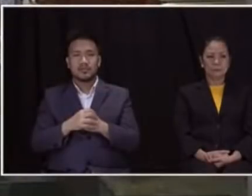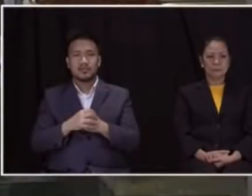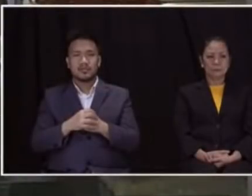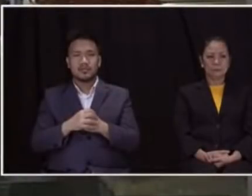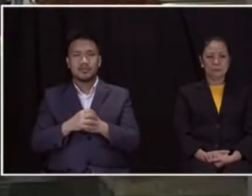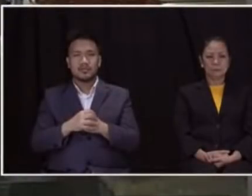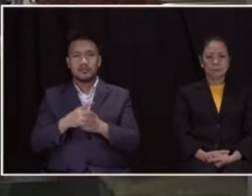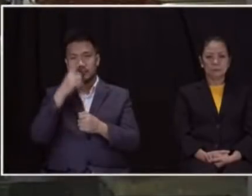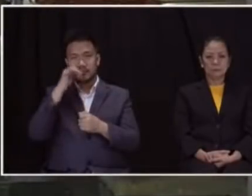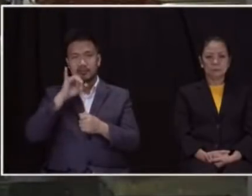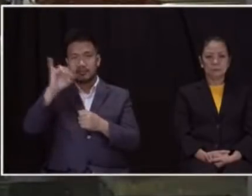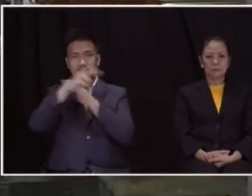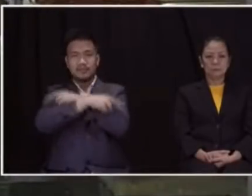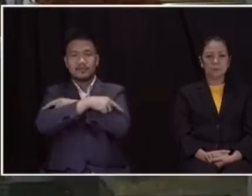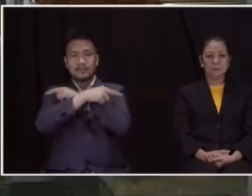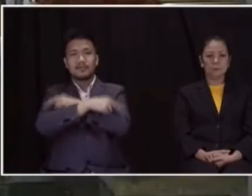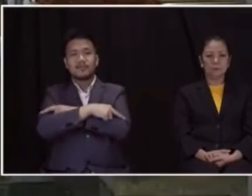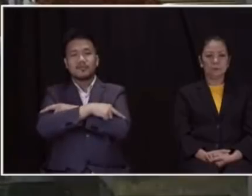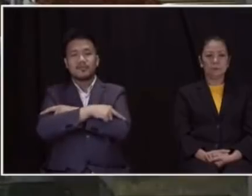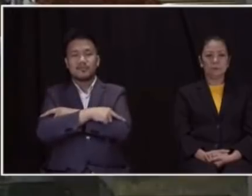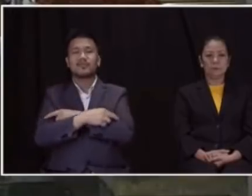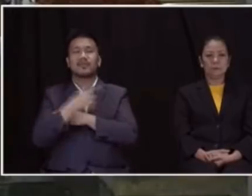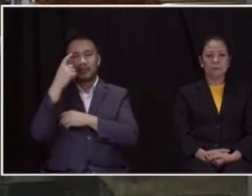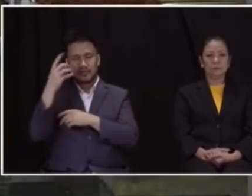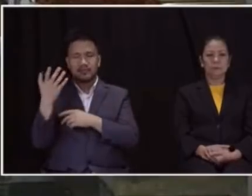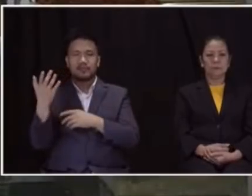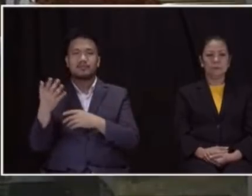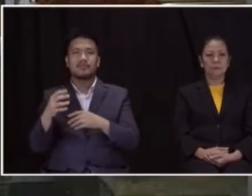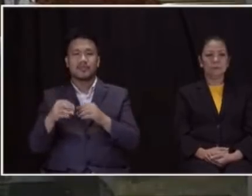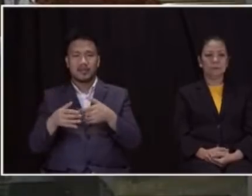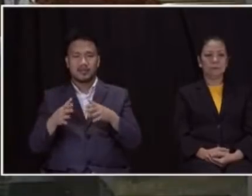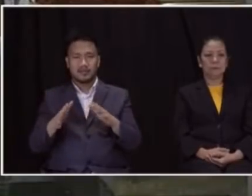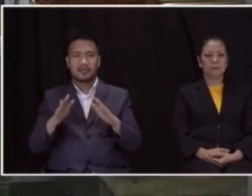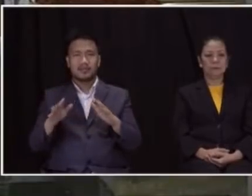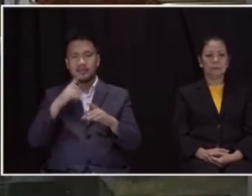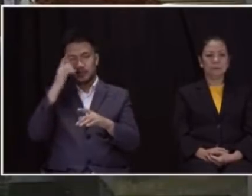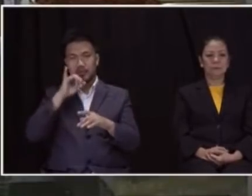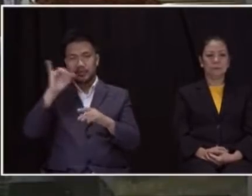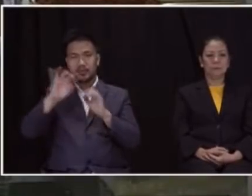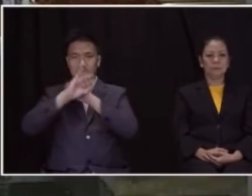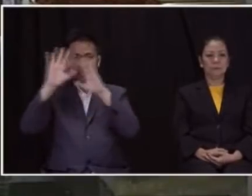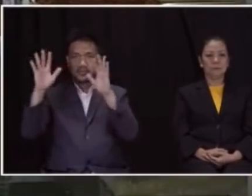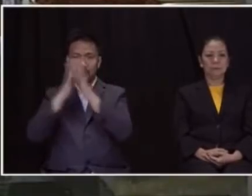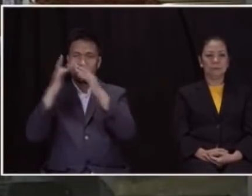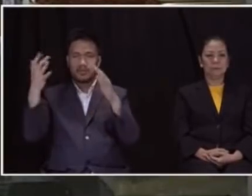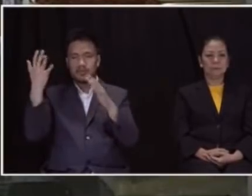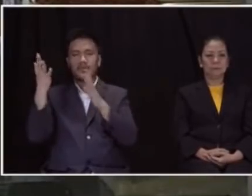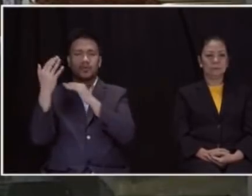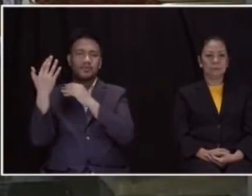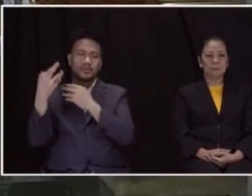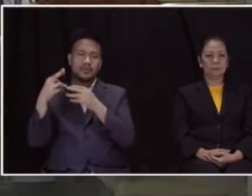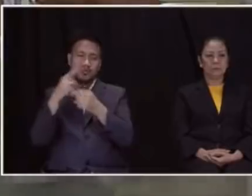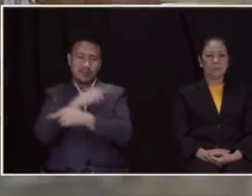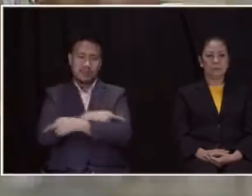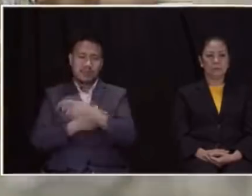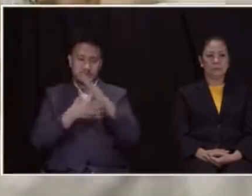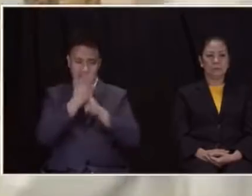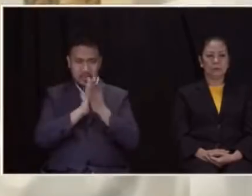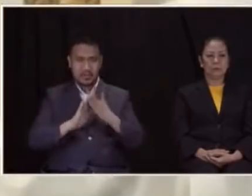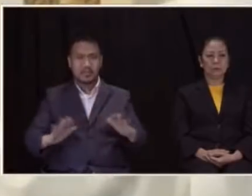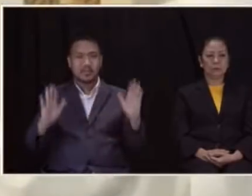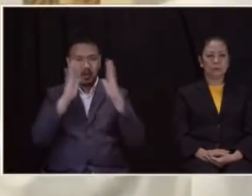Eternal rest grant unto him, O Lord, and let perpetual light shine upon him. May he rest in peace. Amen.